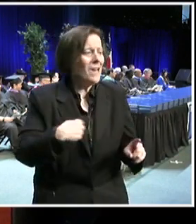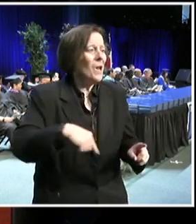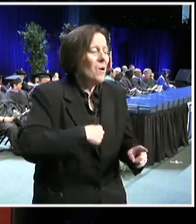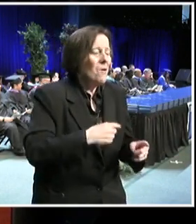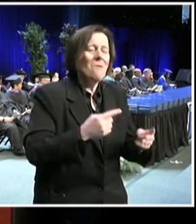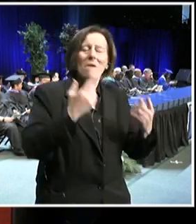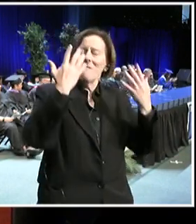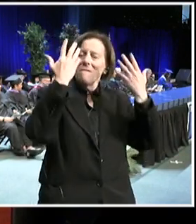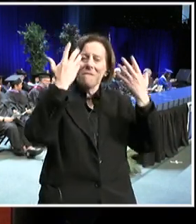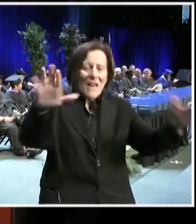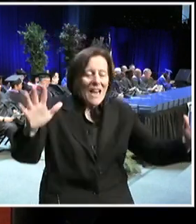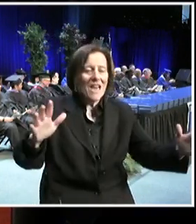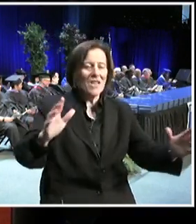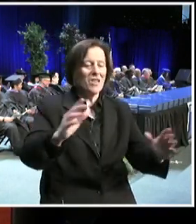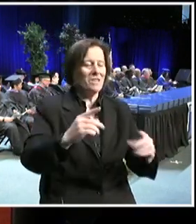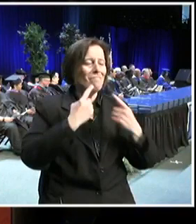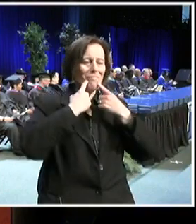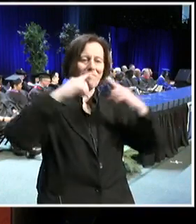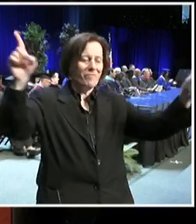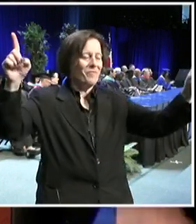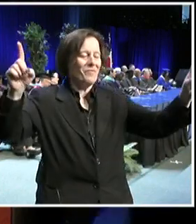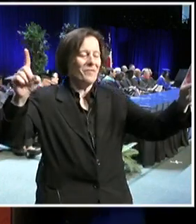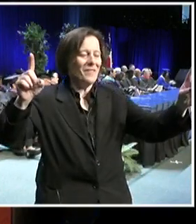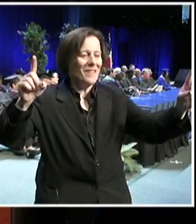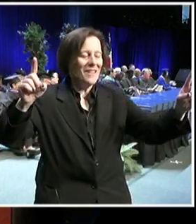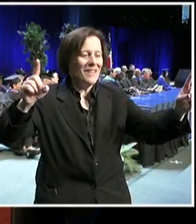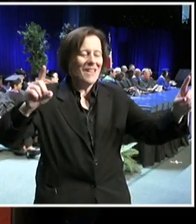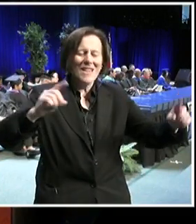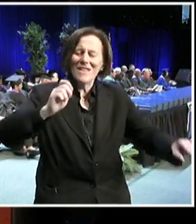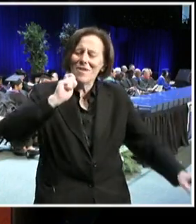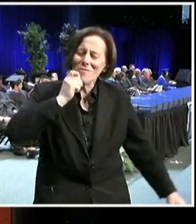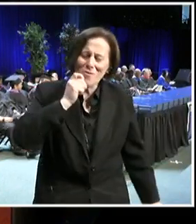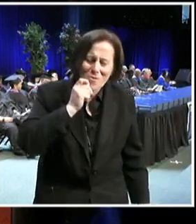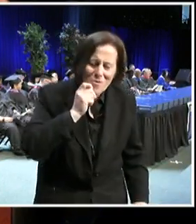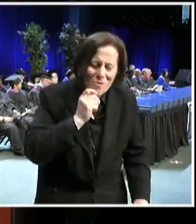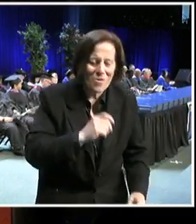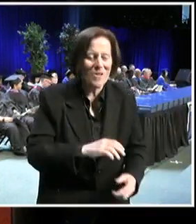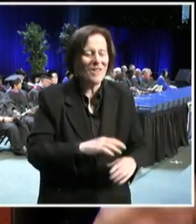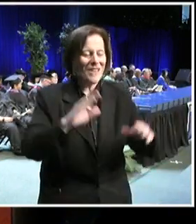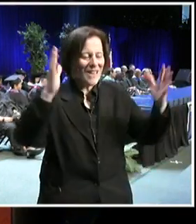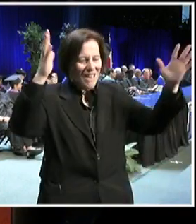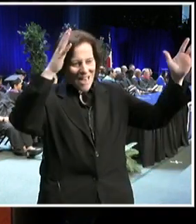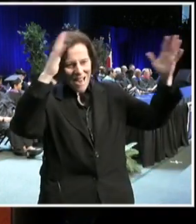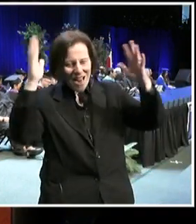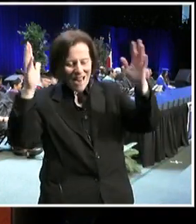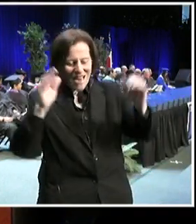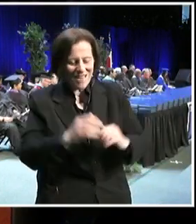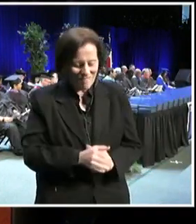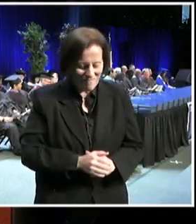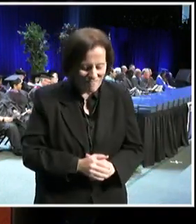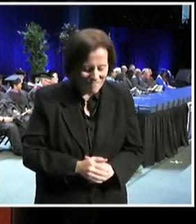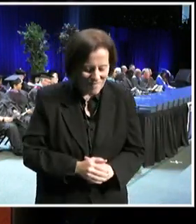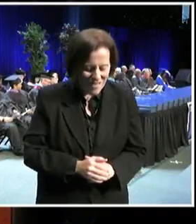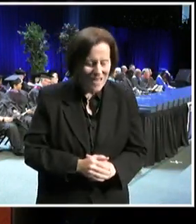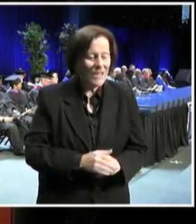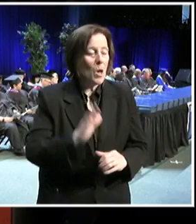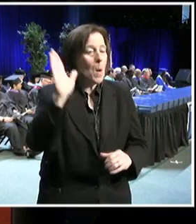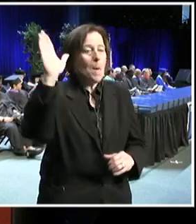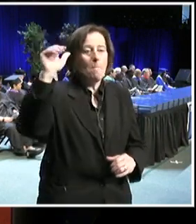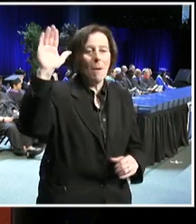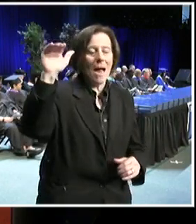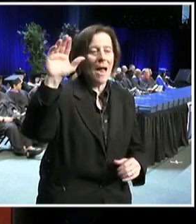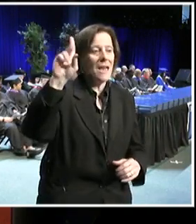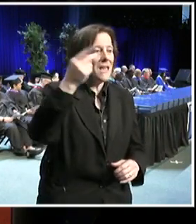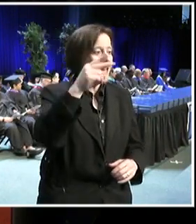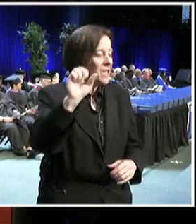it. Woo! That's so cool, guys. Yeah. So, farewell, Dekaney class